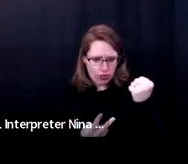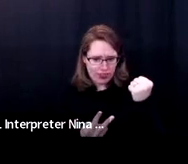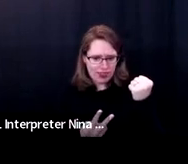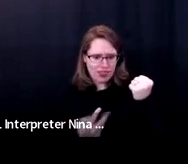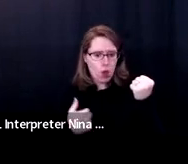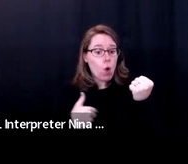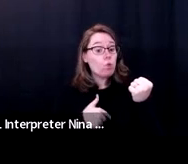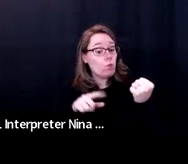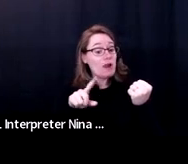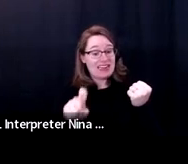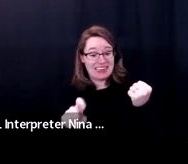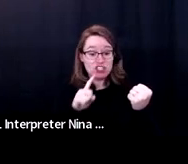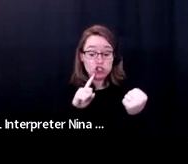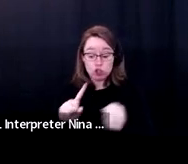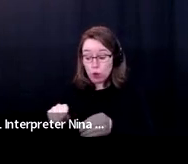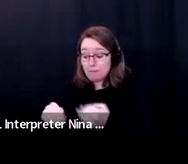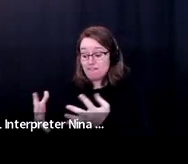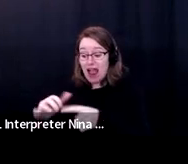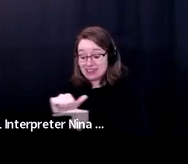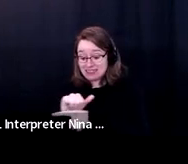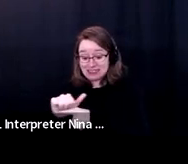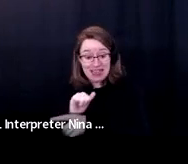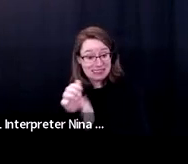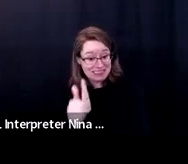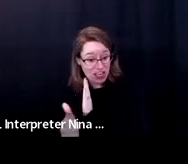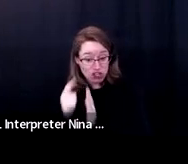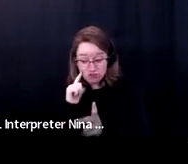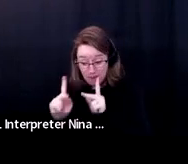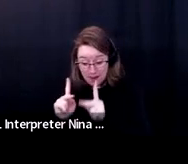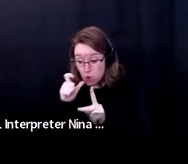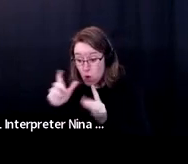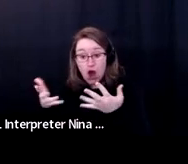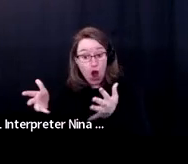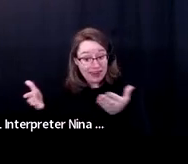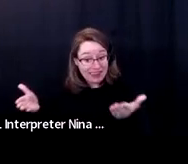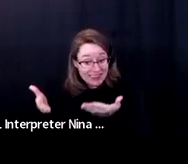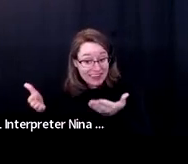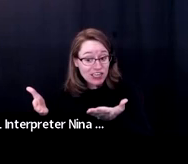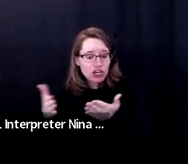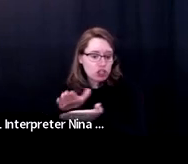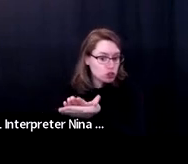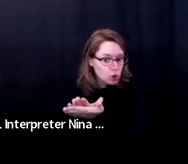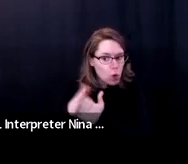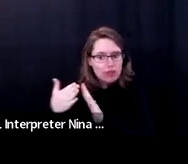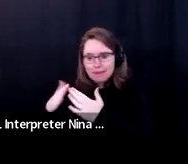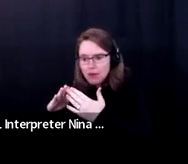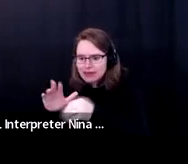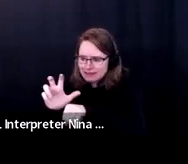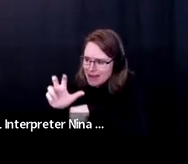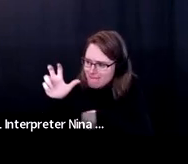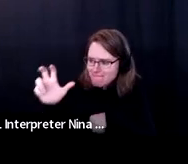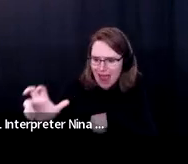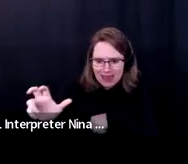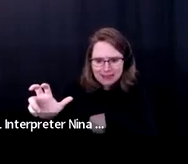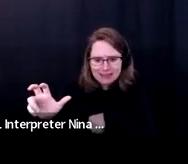both need to upskill and keep every kid that we got in our schools, in our communities. We need to invest heavily